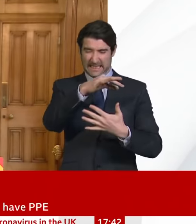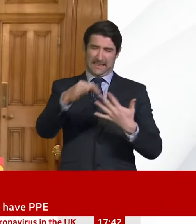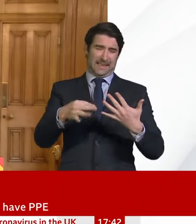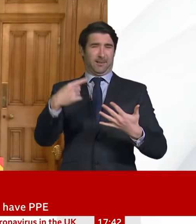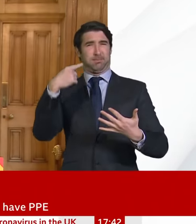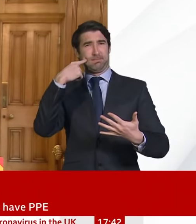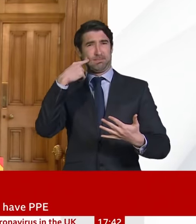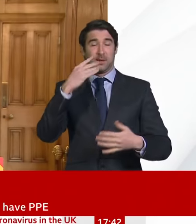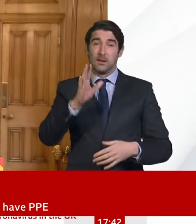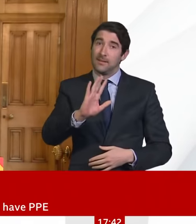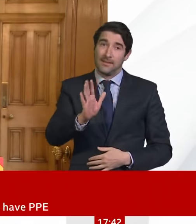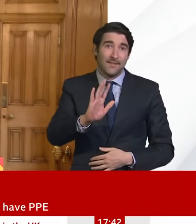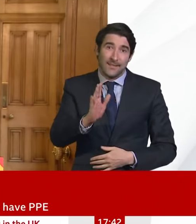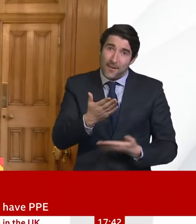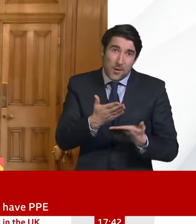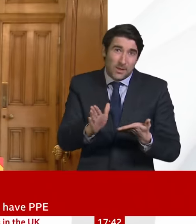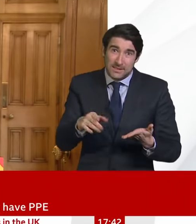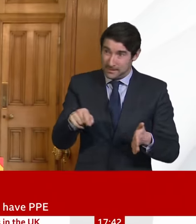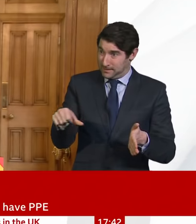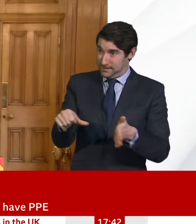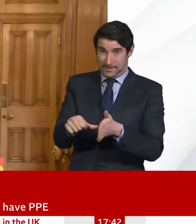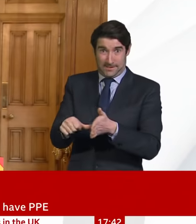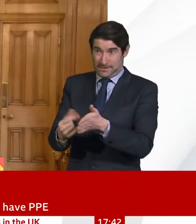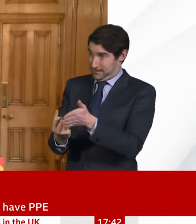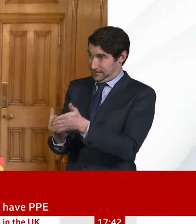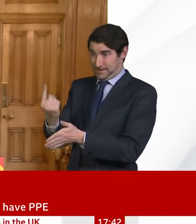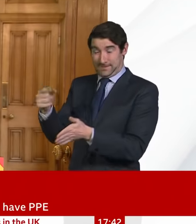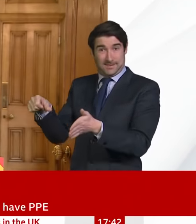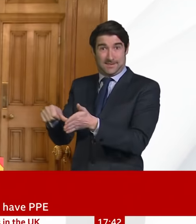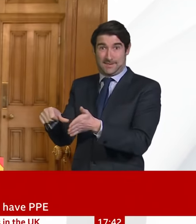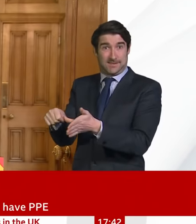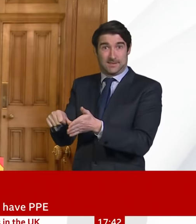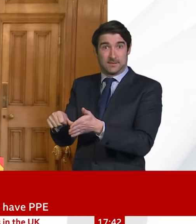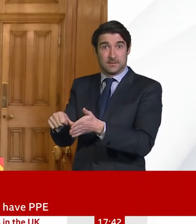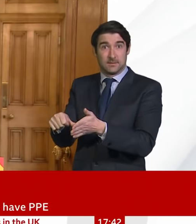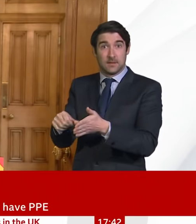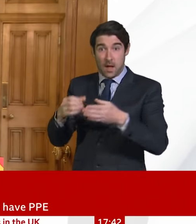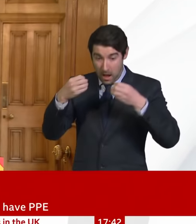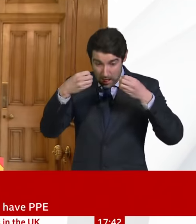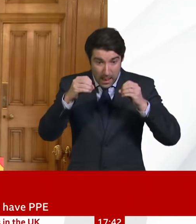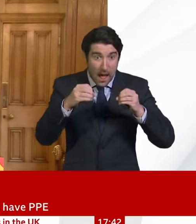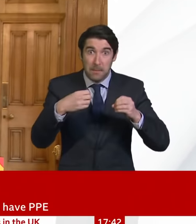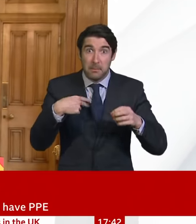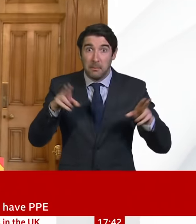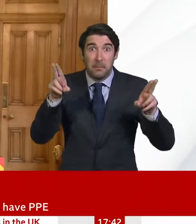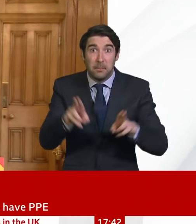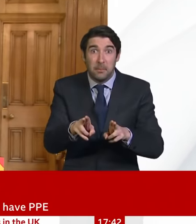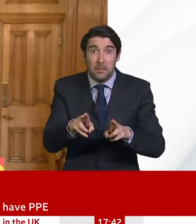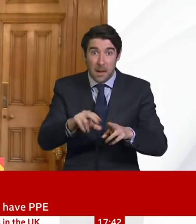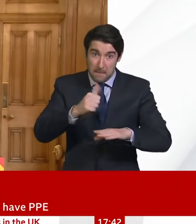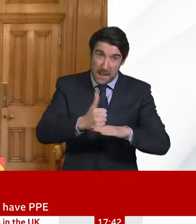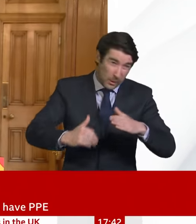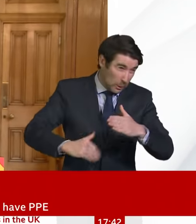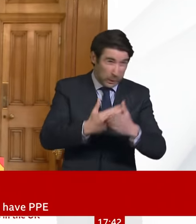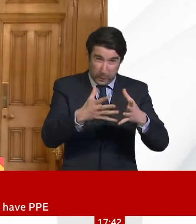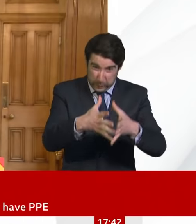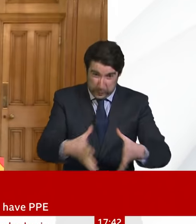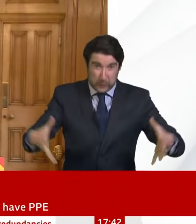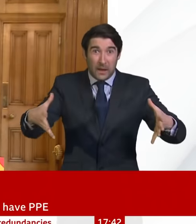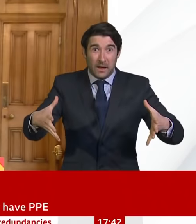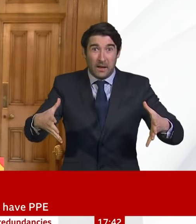overcome. After all, building a brand new industry, it's not easy. There will be bumps